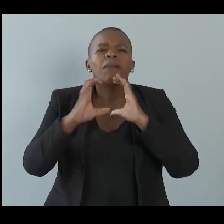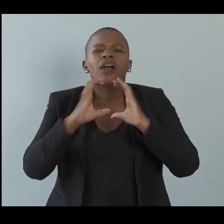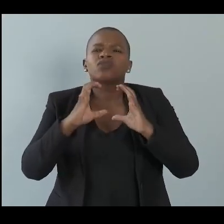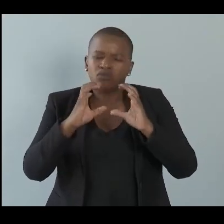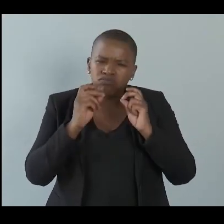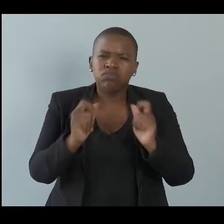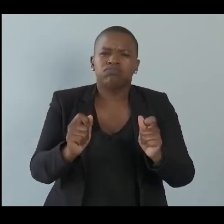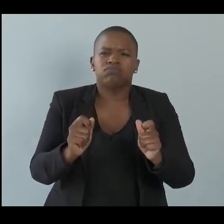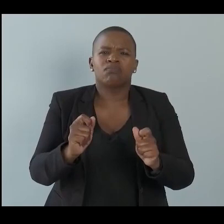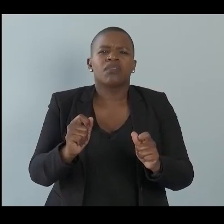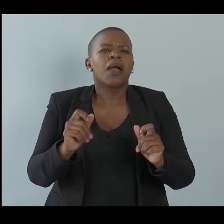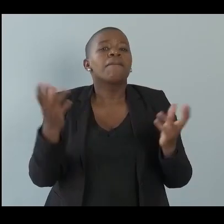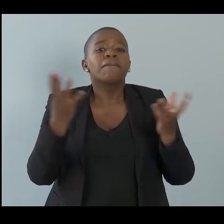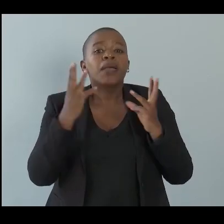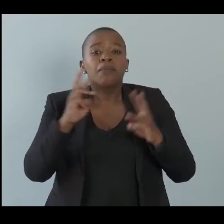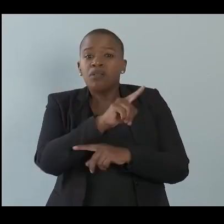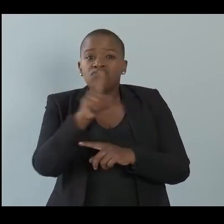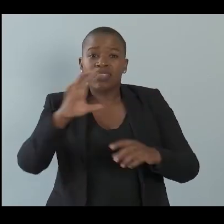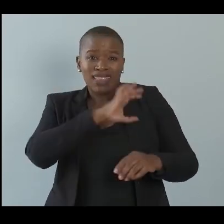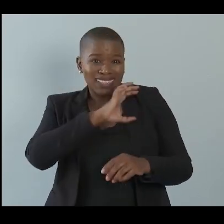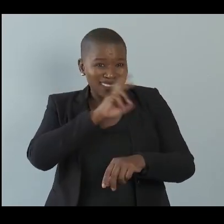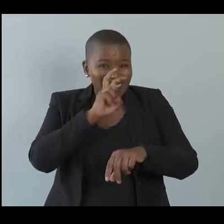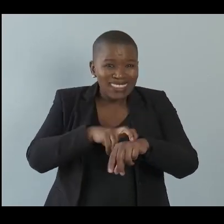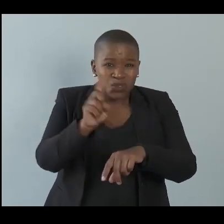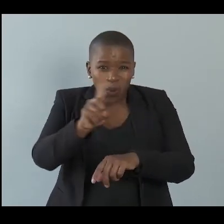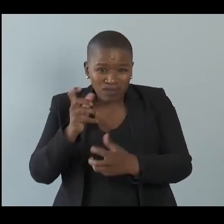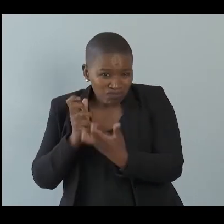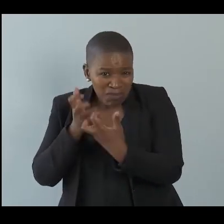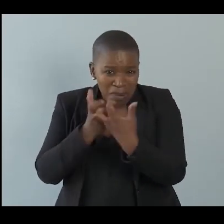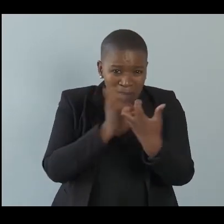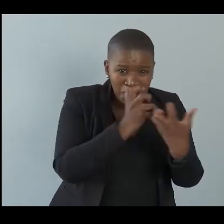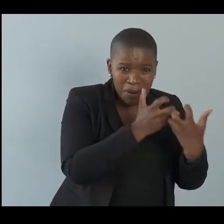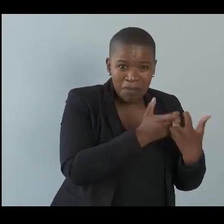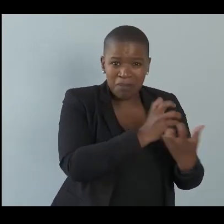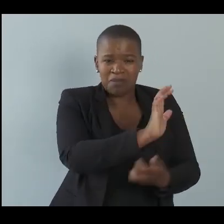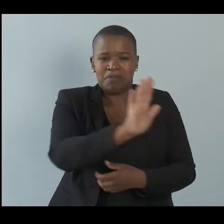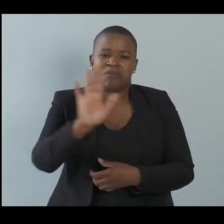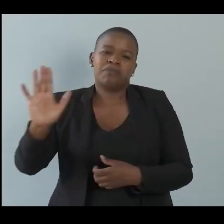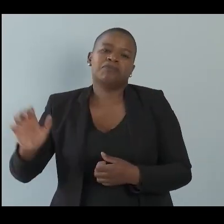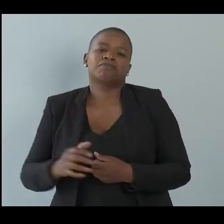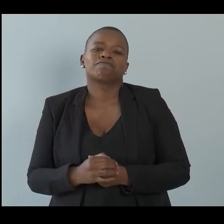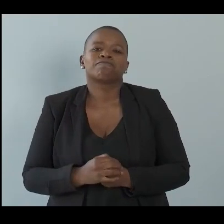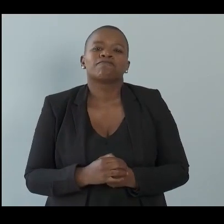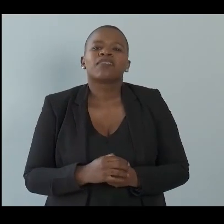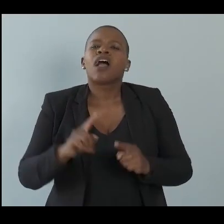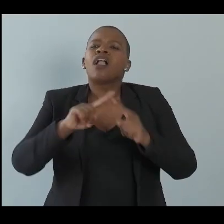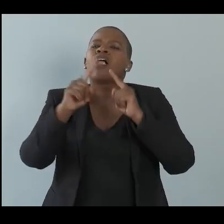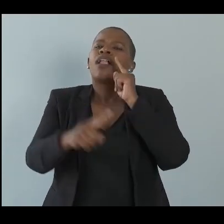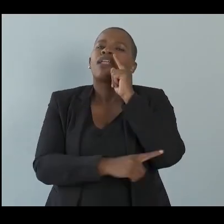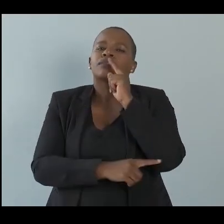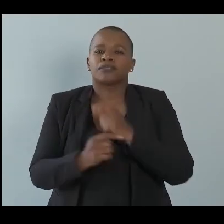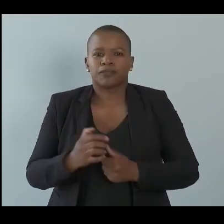our client offerings through collaboration, as well as accelerating our high-performance culture. Lastly, everything we do will